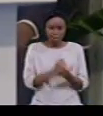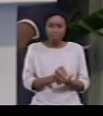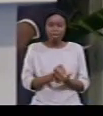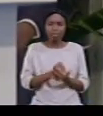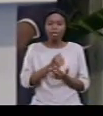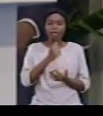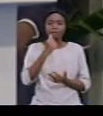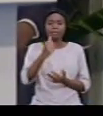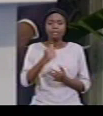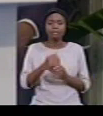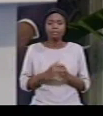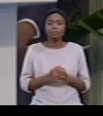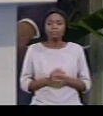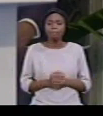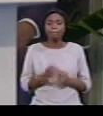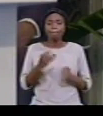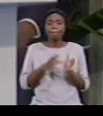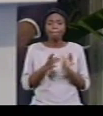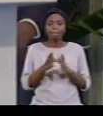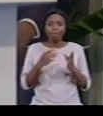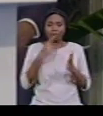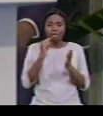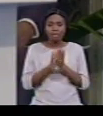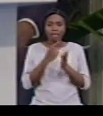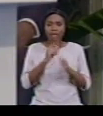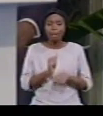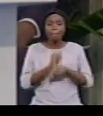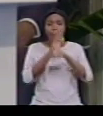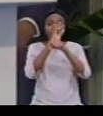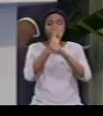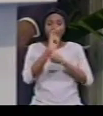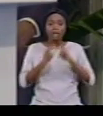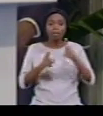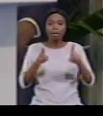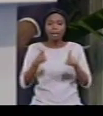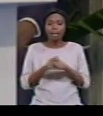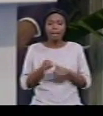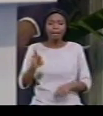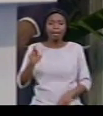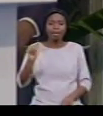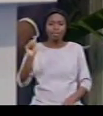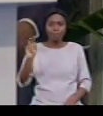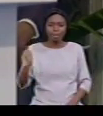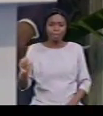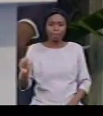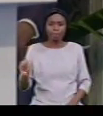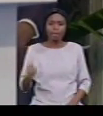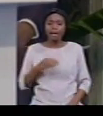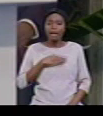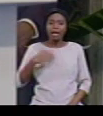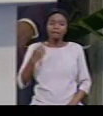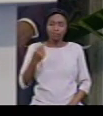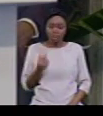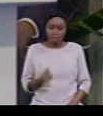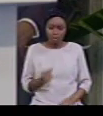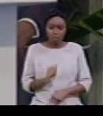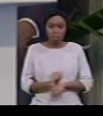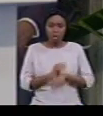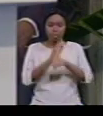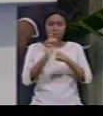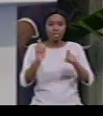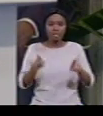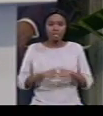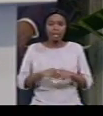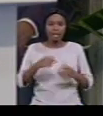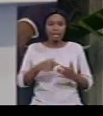The Bible says the mountains skip like rams. and the little hills like lambs.